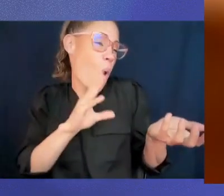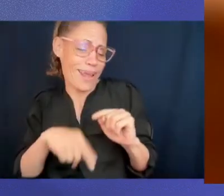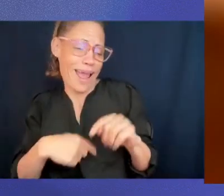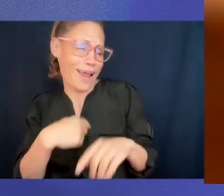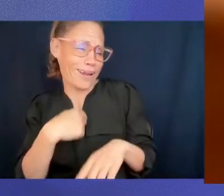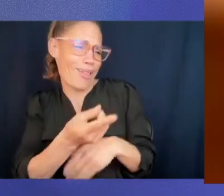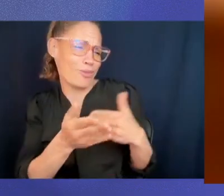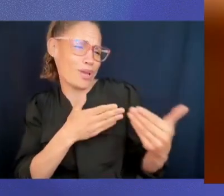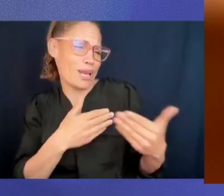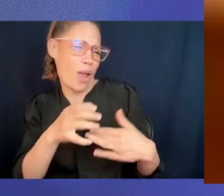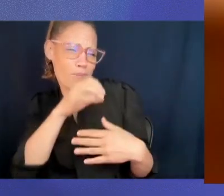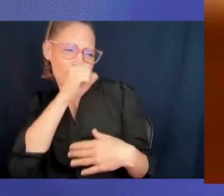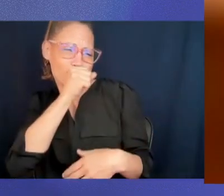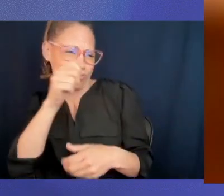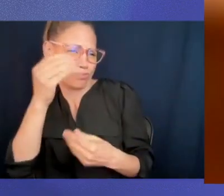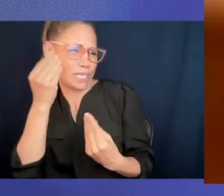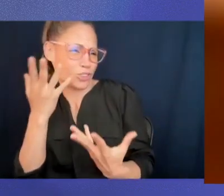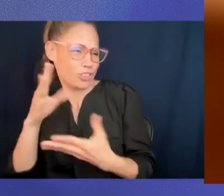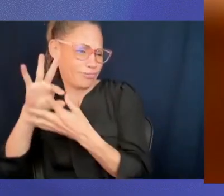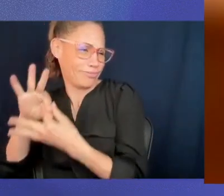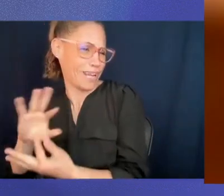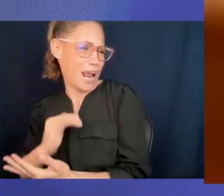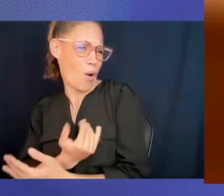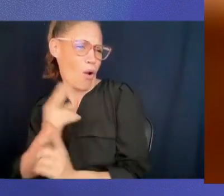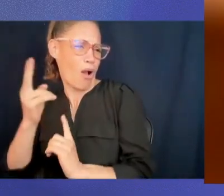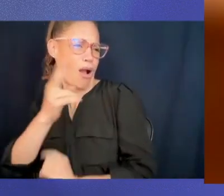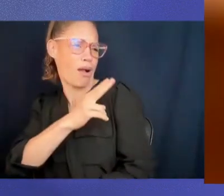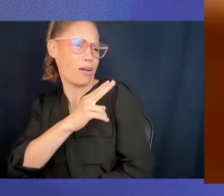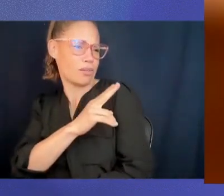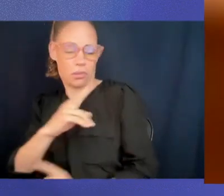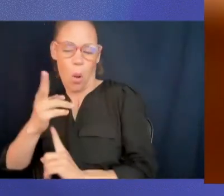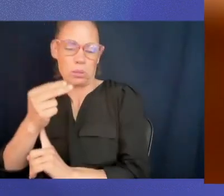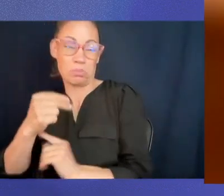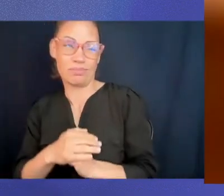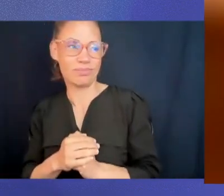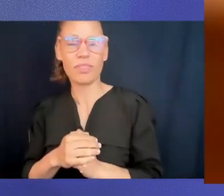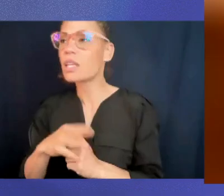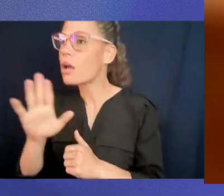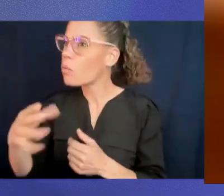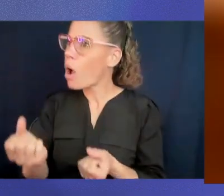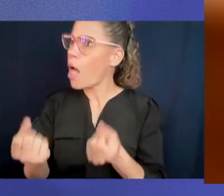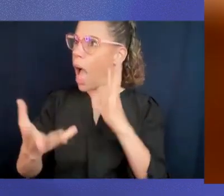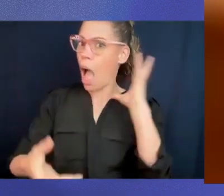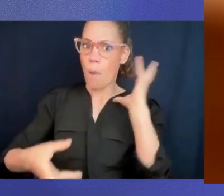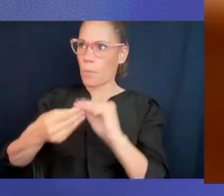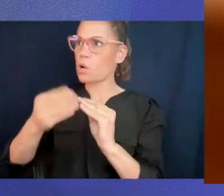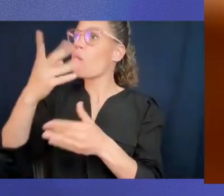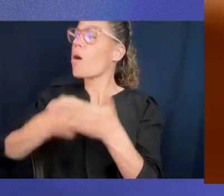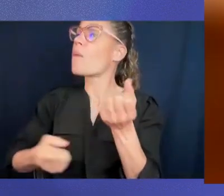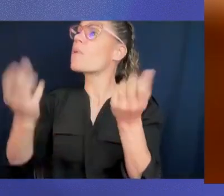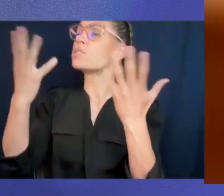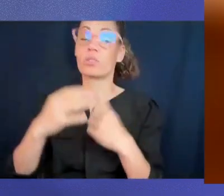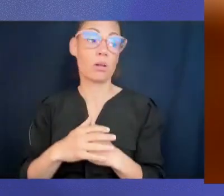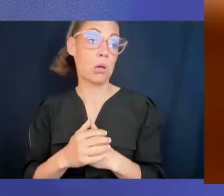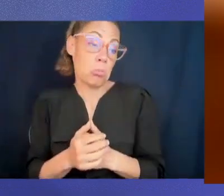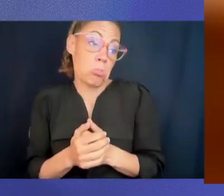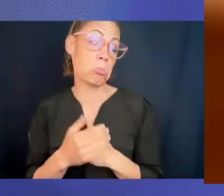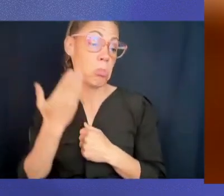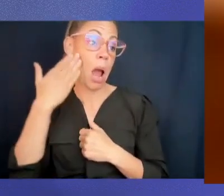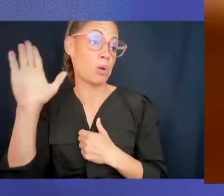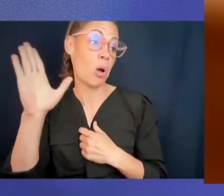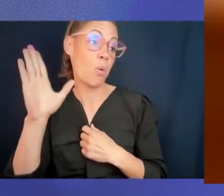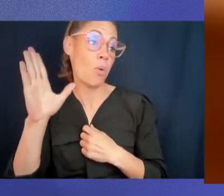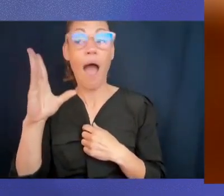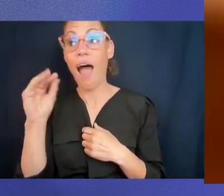information. I said, well, how much is this whole thing going to cost me anyway? I asked. He said, I don't know. And anyway,